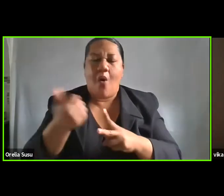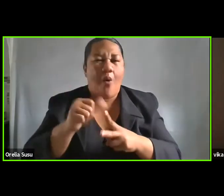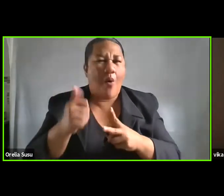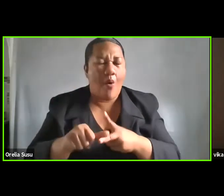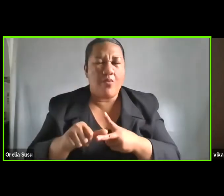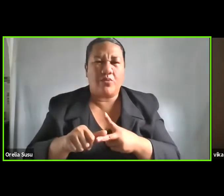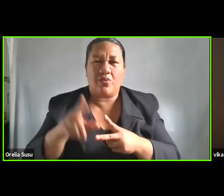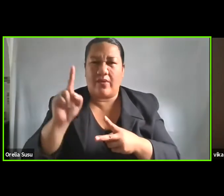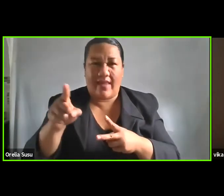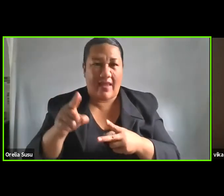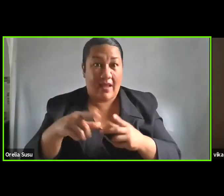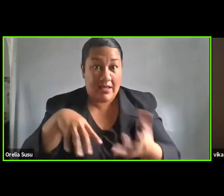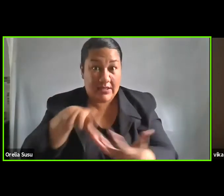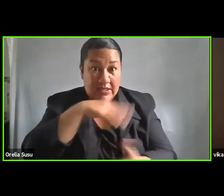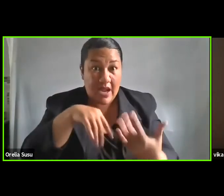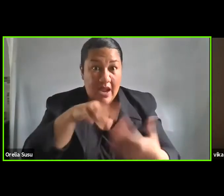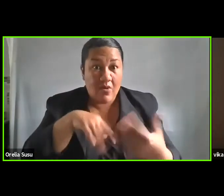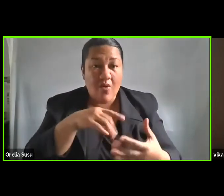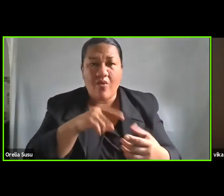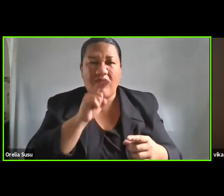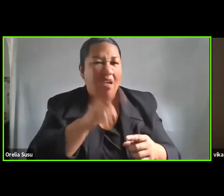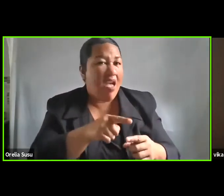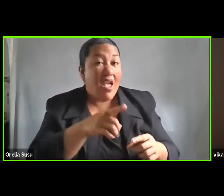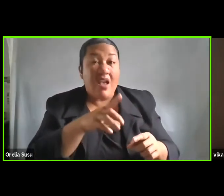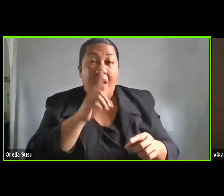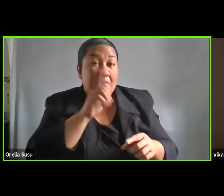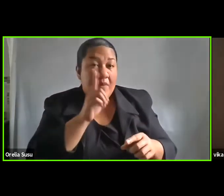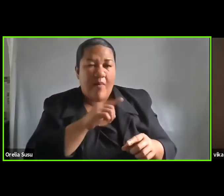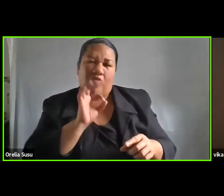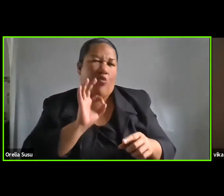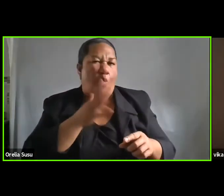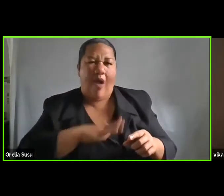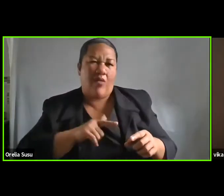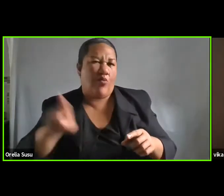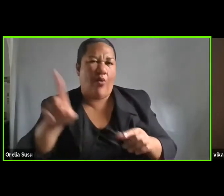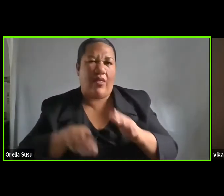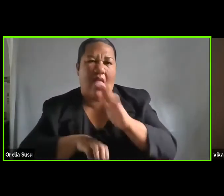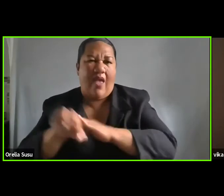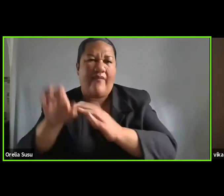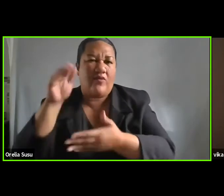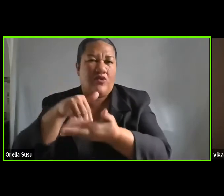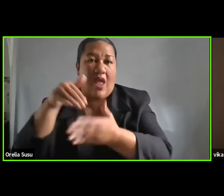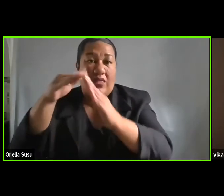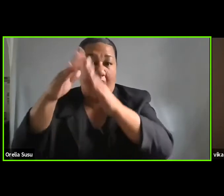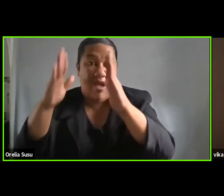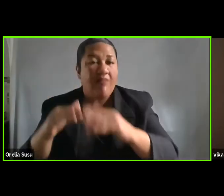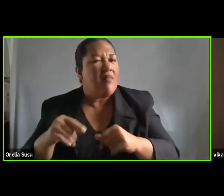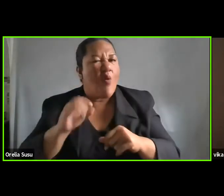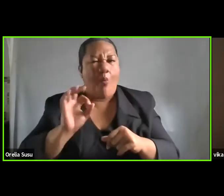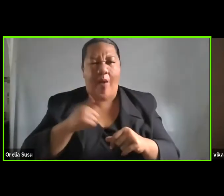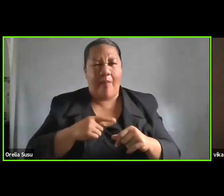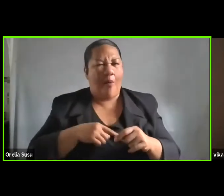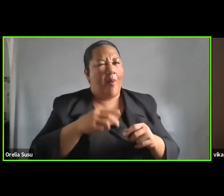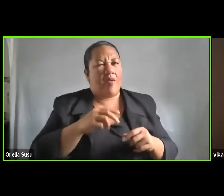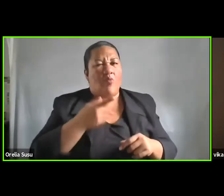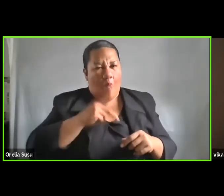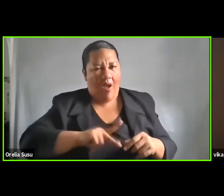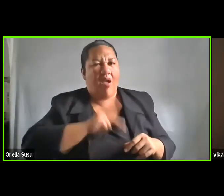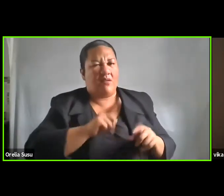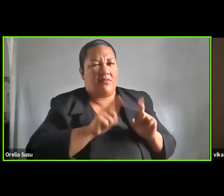to evacuation centers. Even at evacuation centers, women, children, people of all diversity were abused